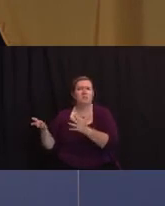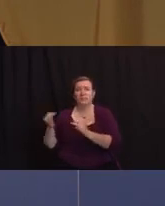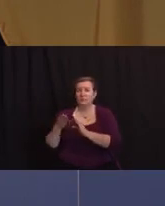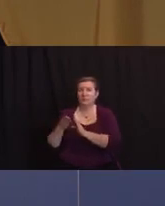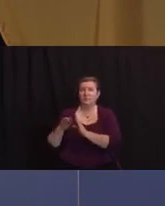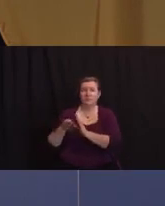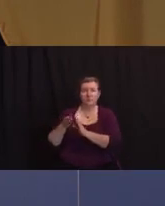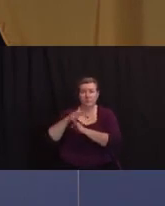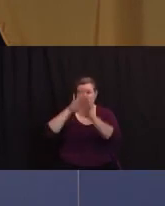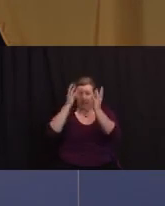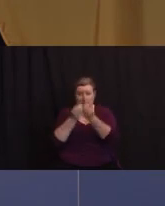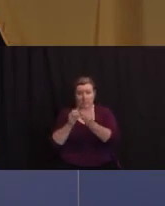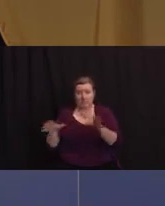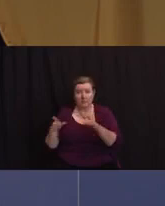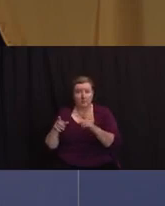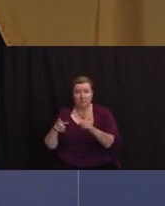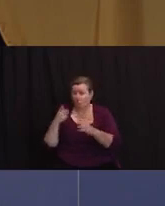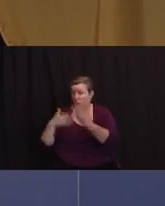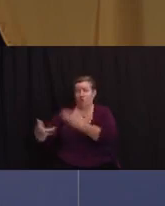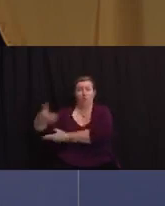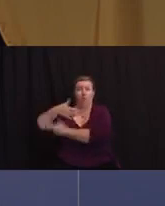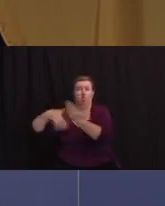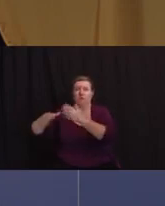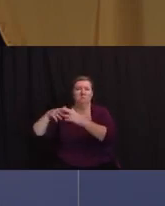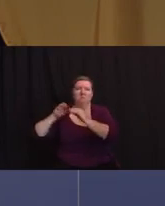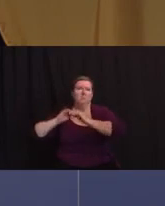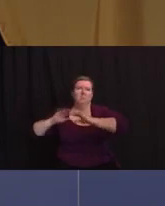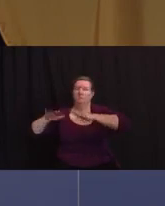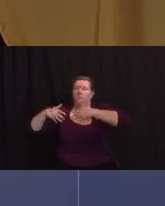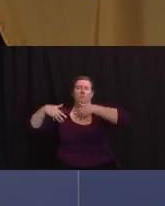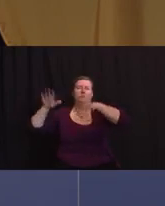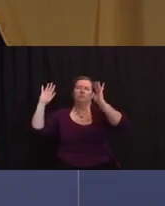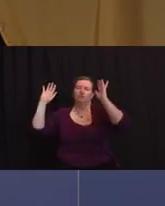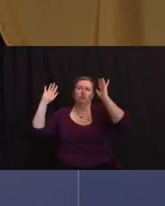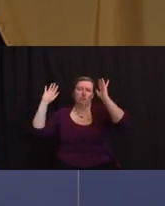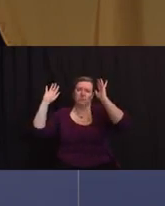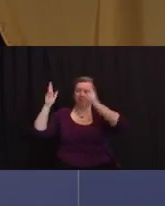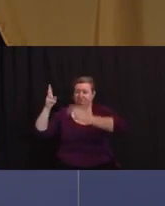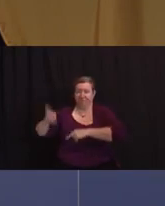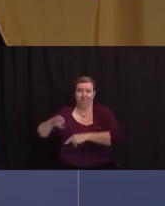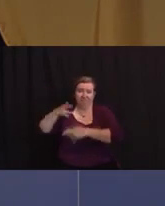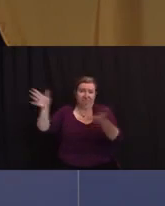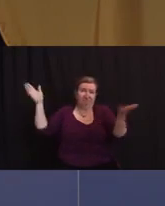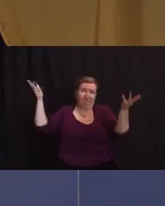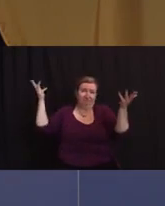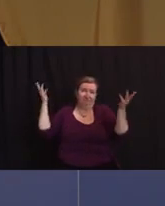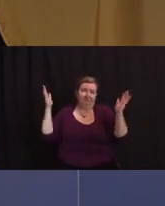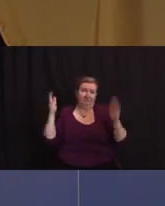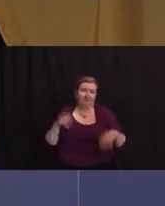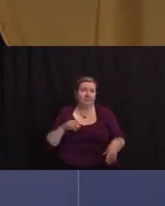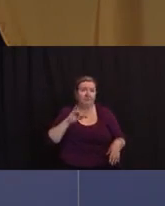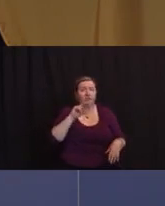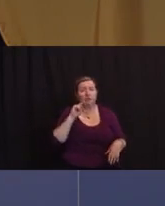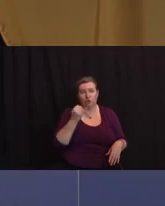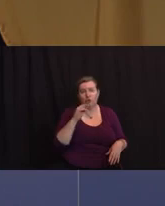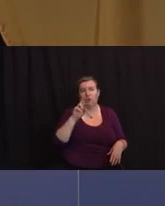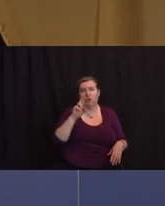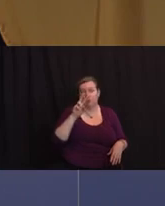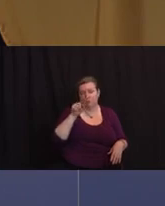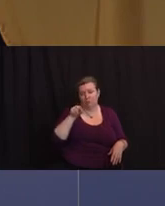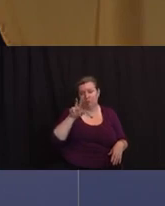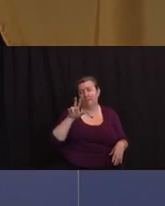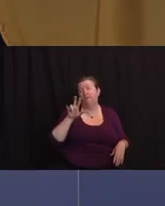go. Whereas the RT is telling us what's going on right here in our reality, given what's New Jersey is doing, how many people